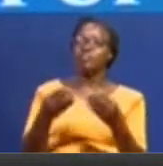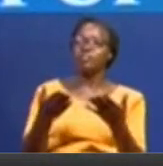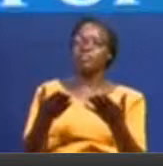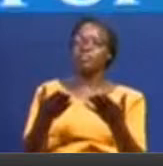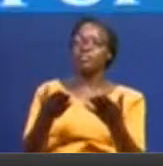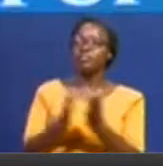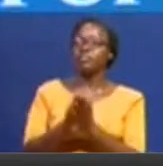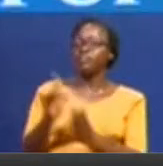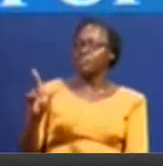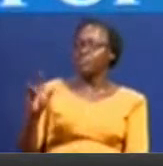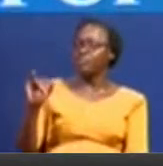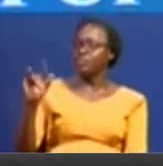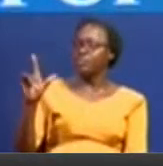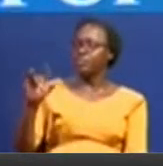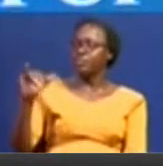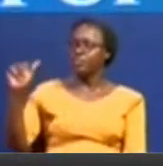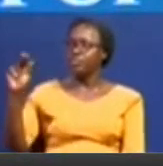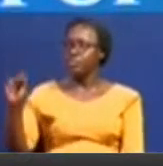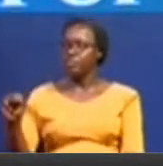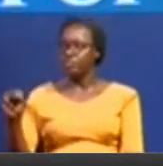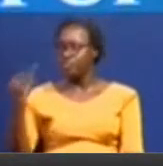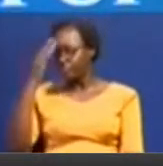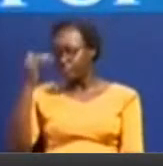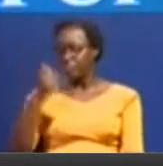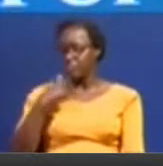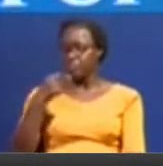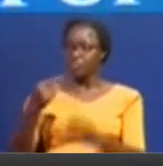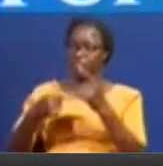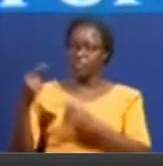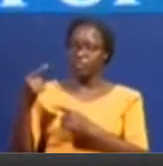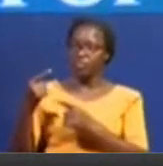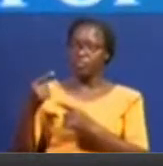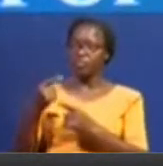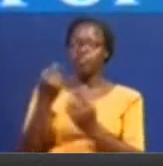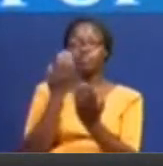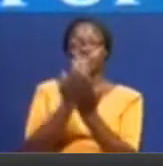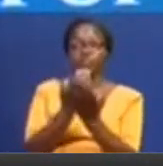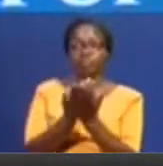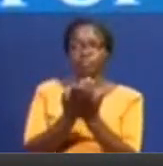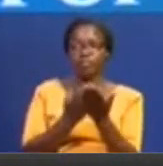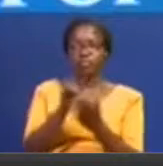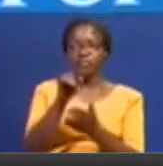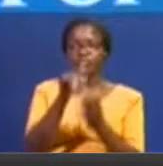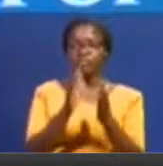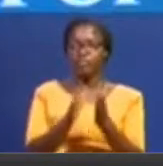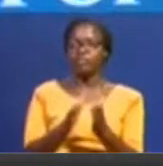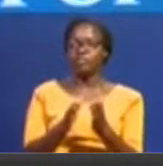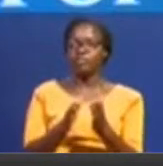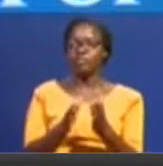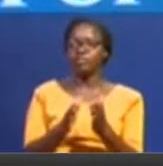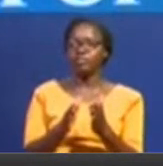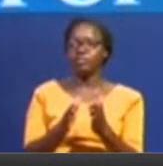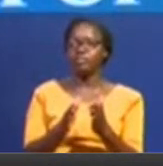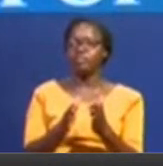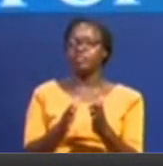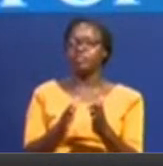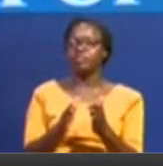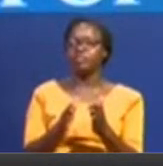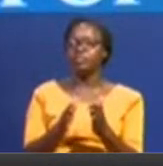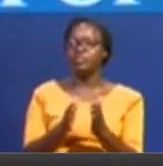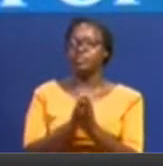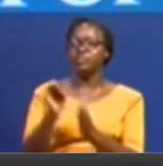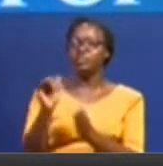to Lilian. It should have been given to me because I won. So you put through the evidence, this person is supposed to, has a right to respond.